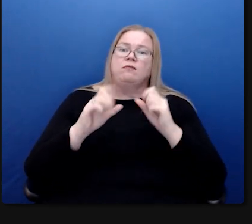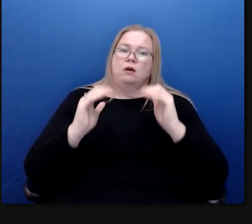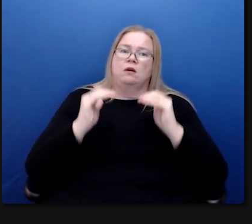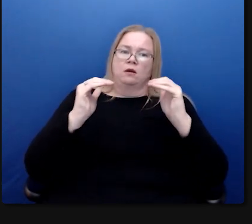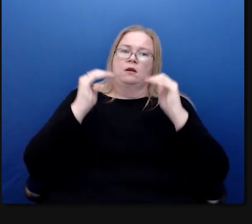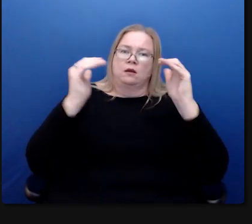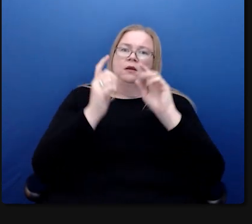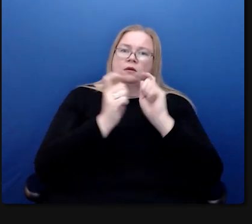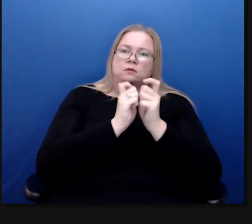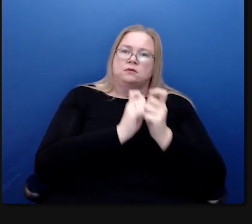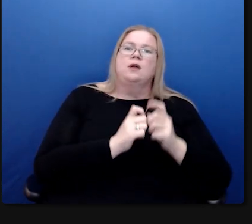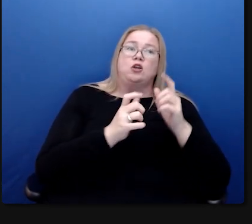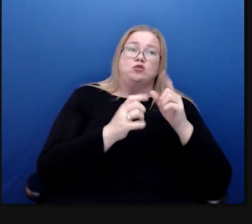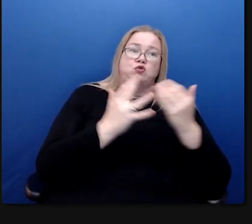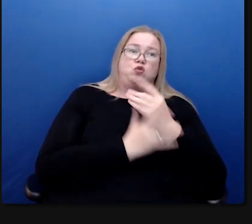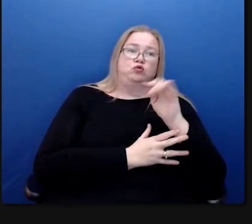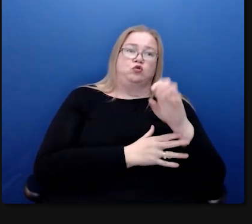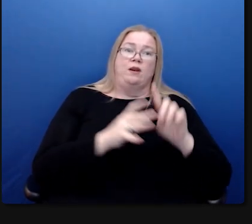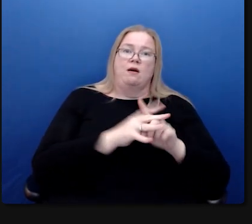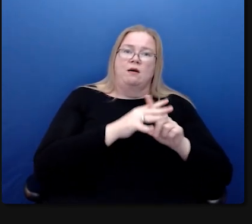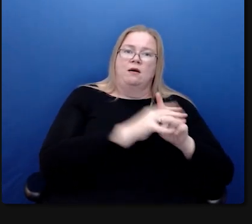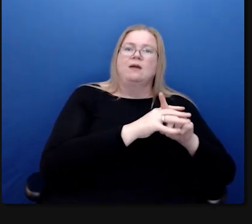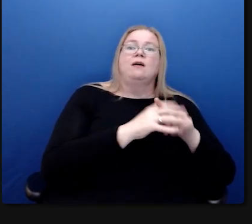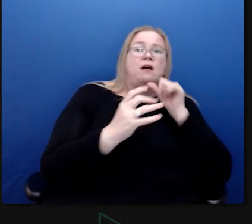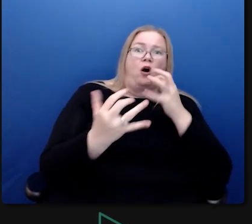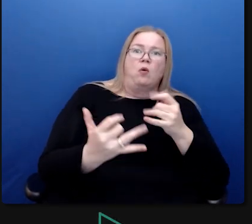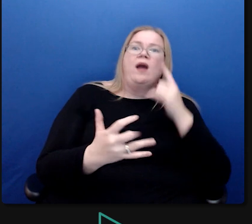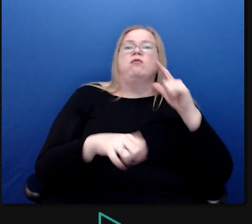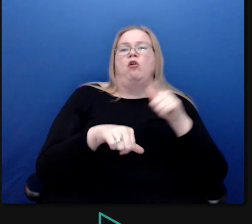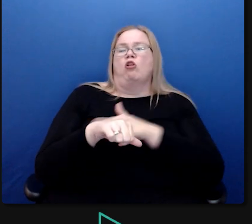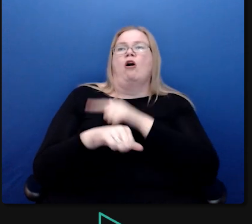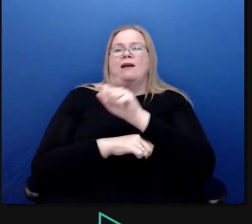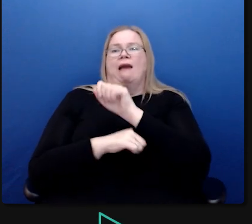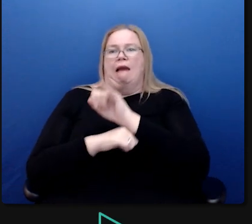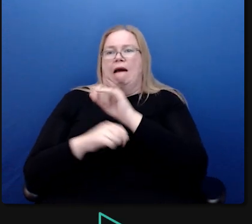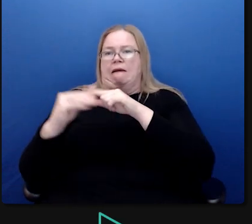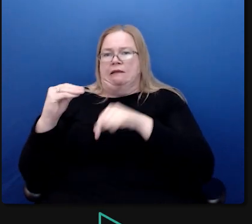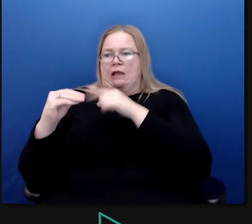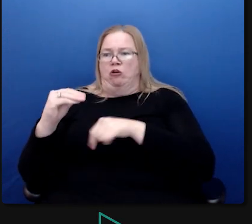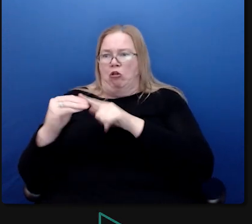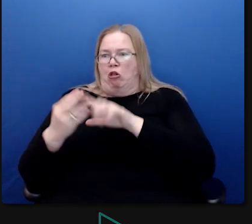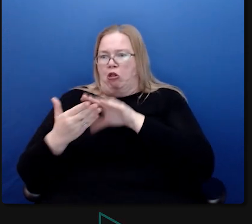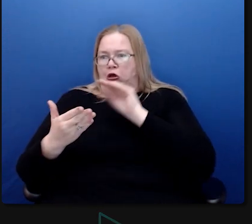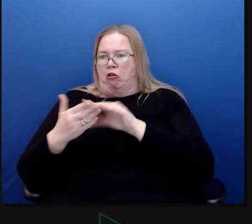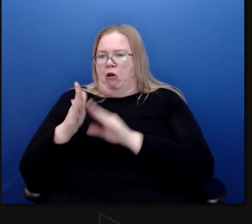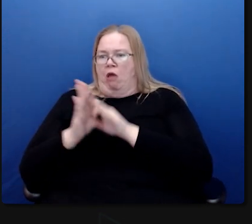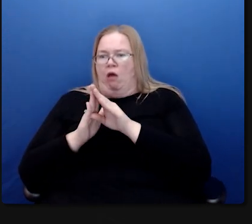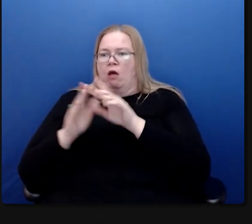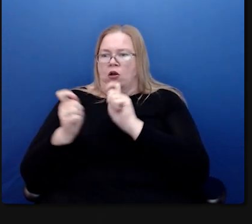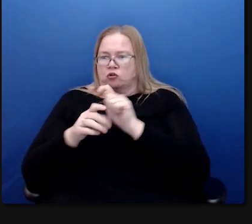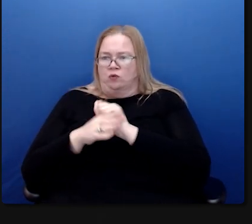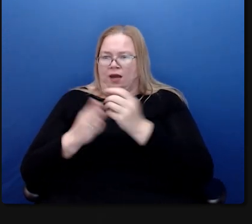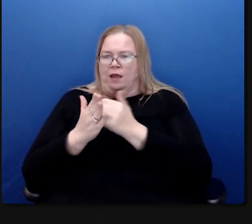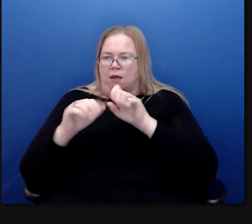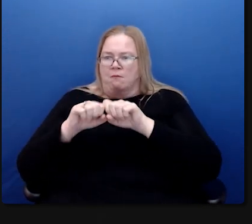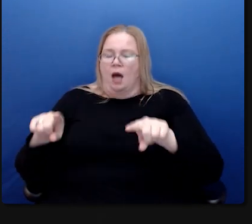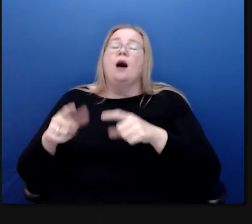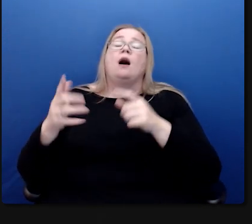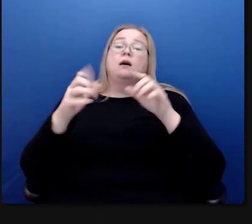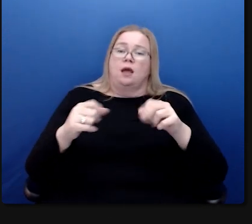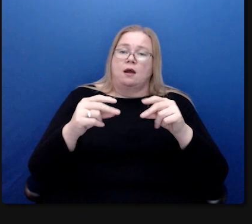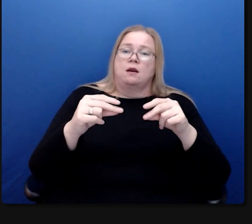which controls redaction of PII and other information that is in the hands of our customers. So we do take this seriously. We treat